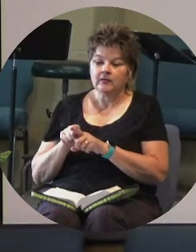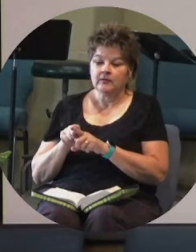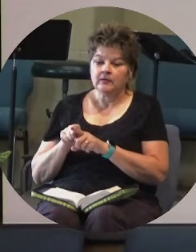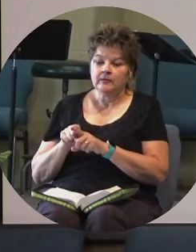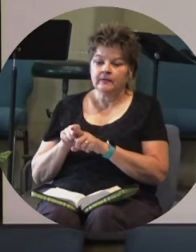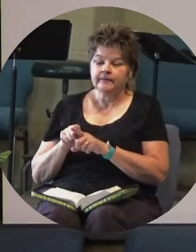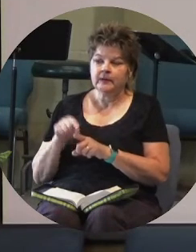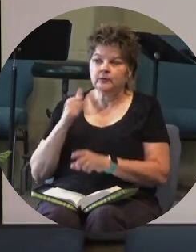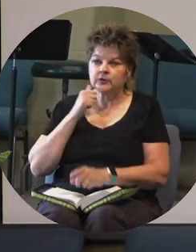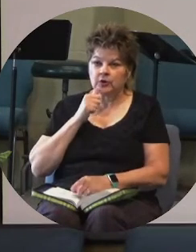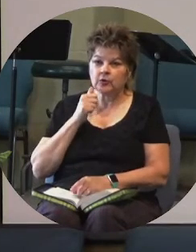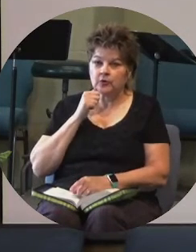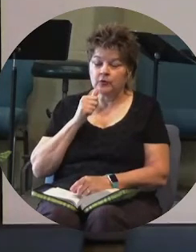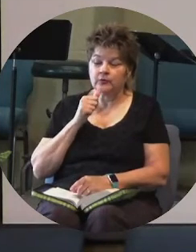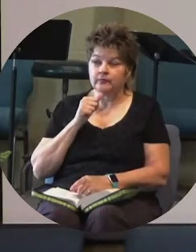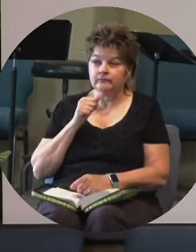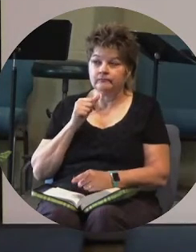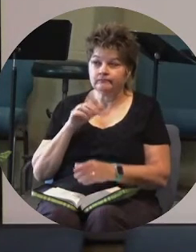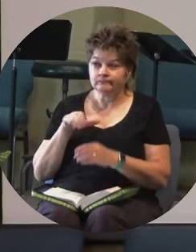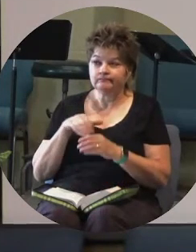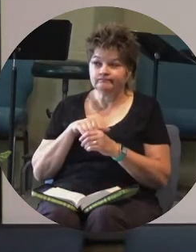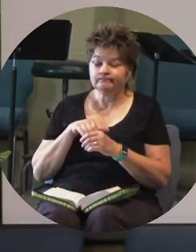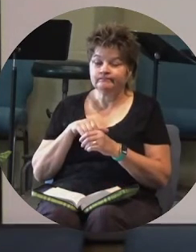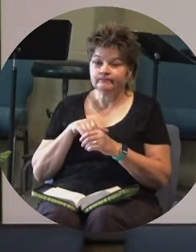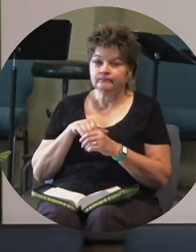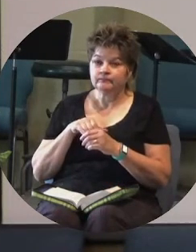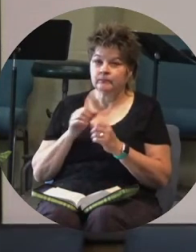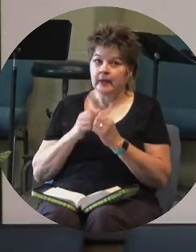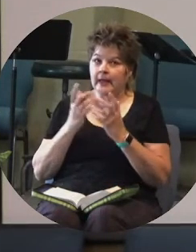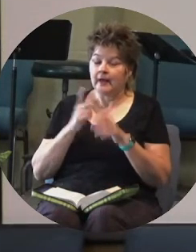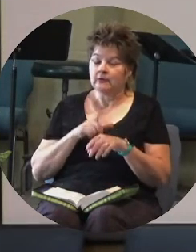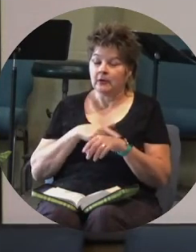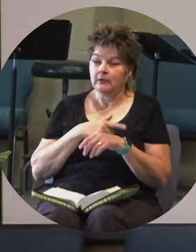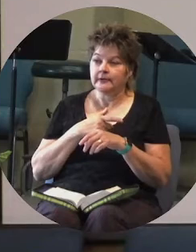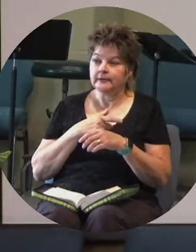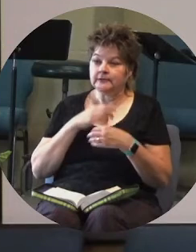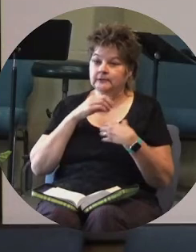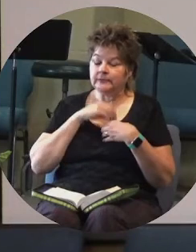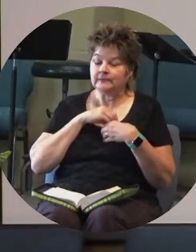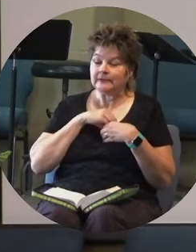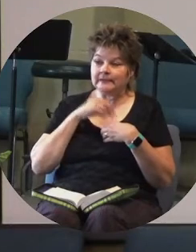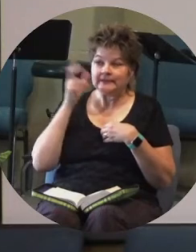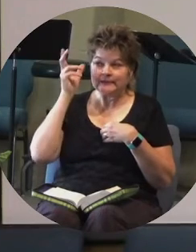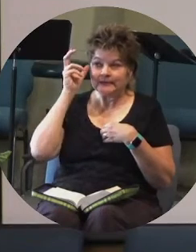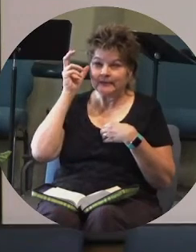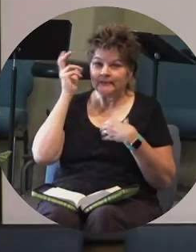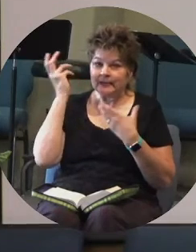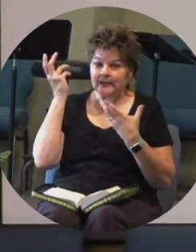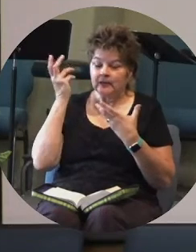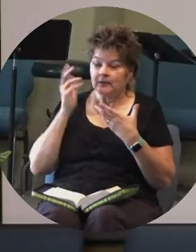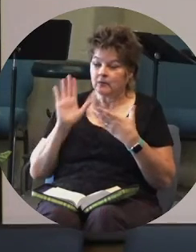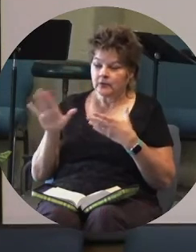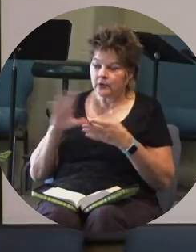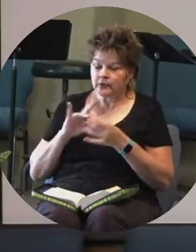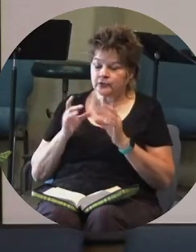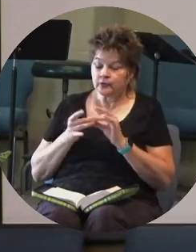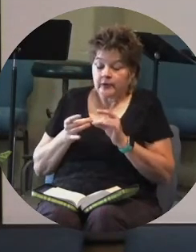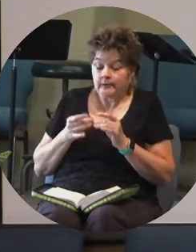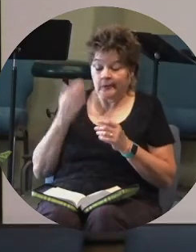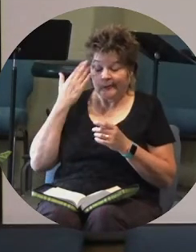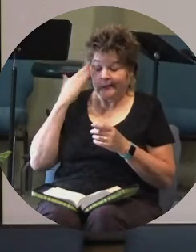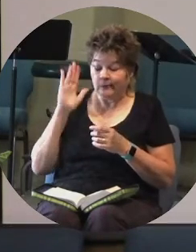there was a girl that was involved. How long had she been possessed? What was her story? Well, we certainly don't